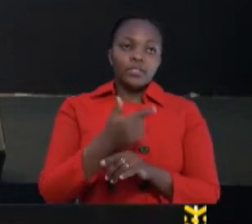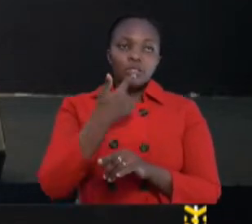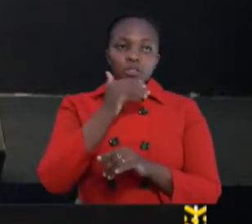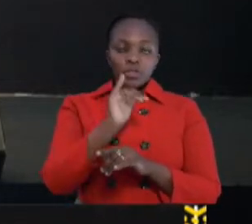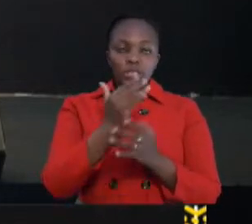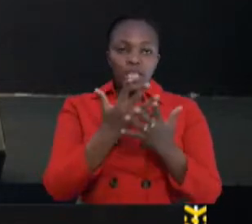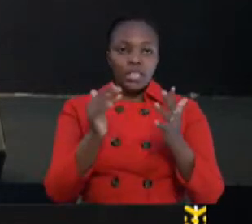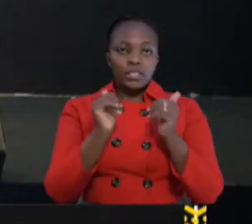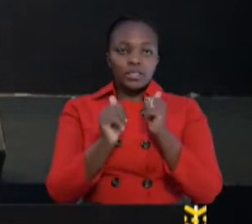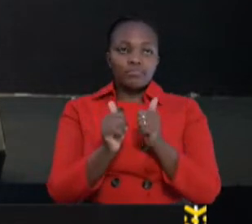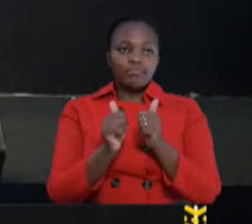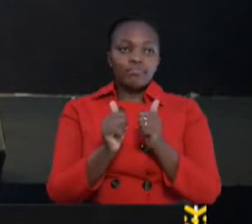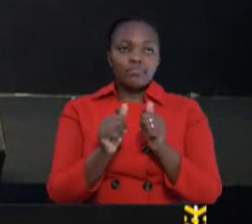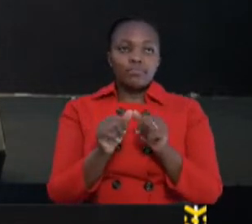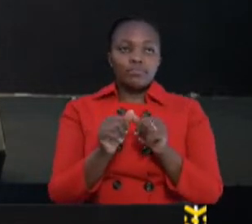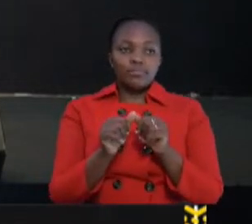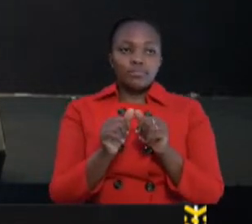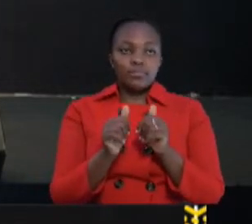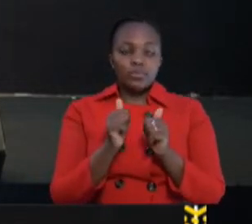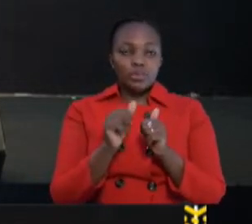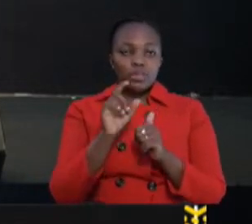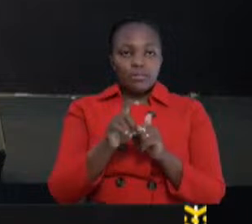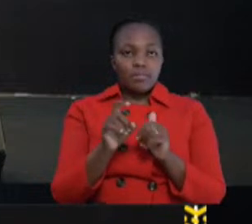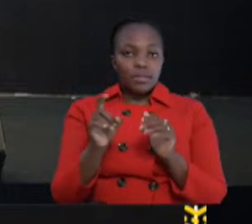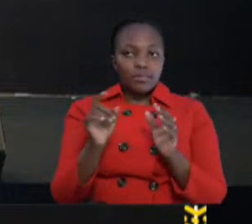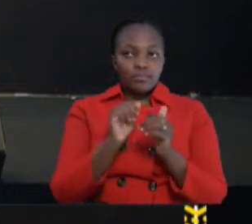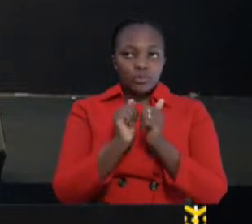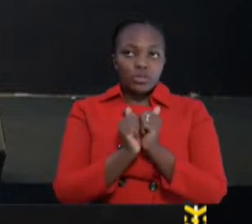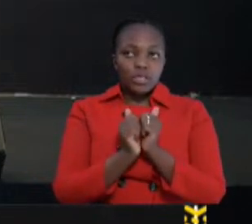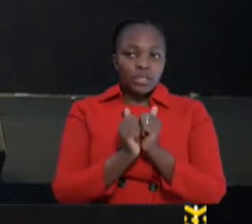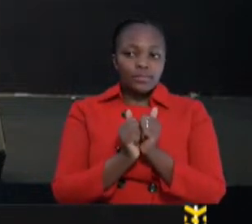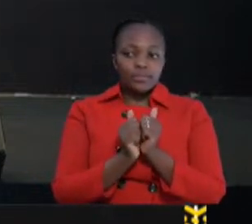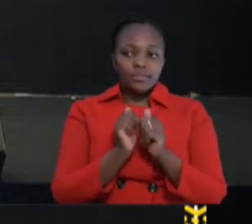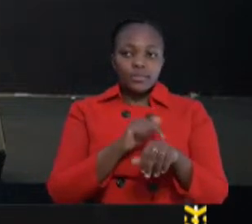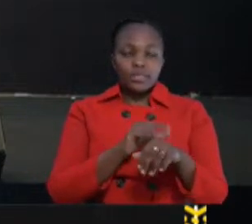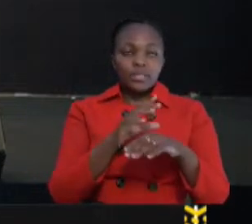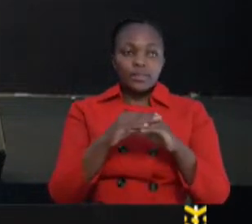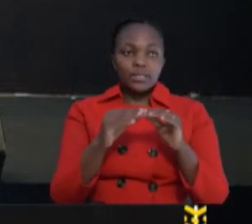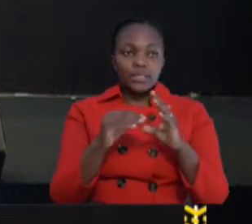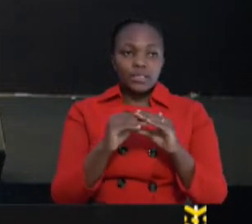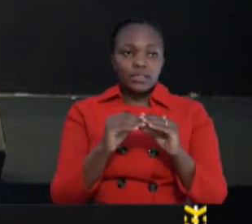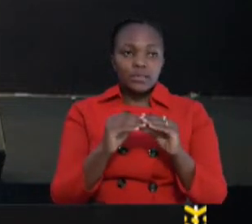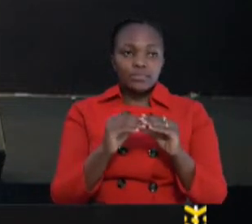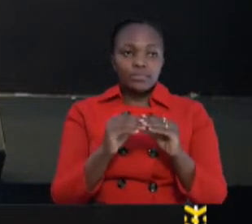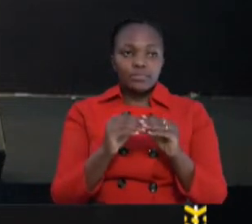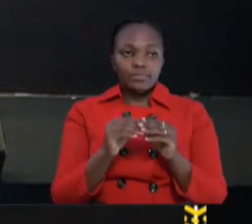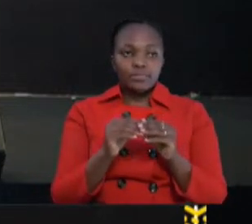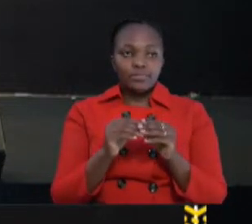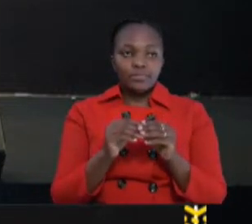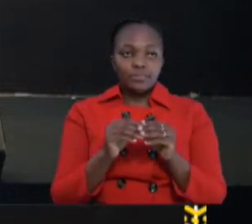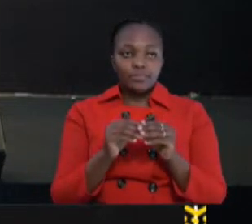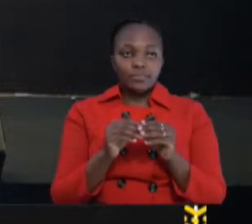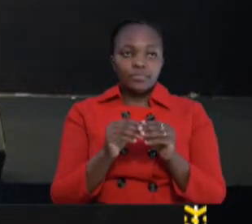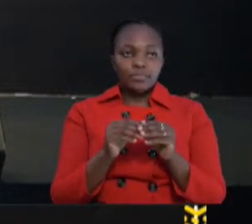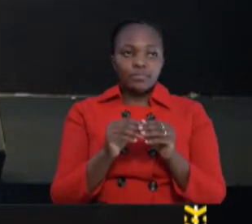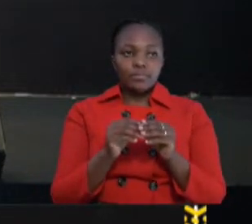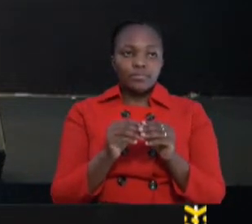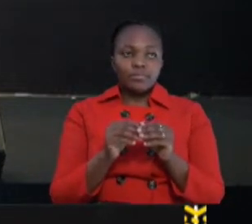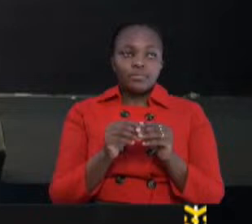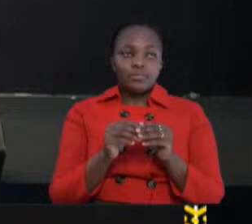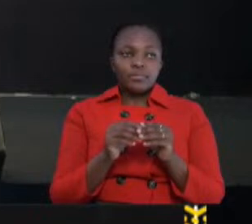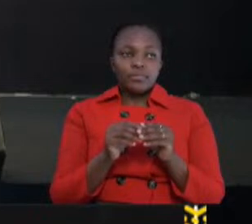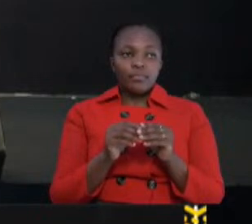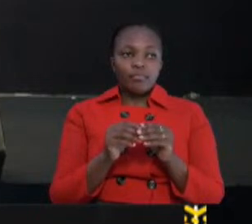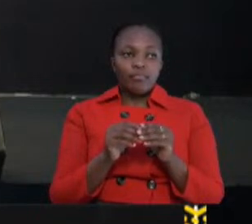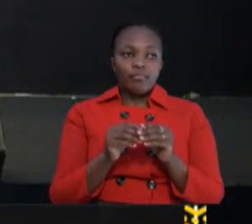some of the things and elements you need to put together when creating and when producing and when, you want to have a go-to-market